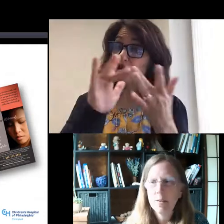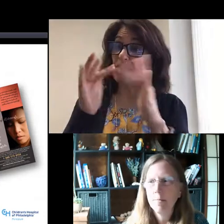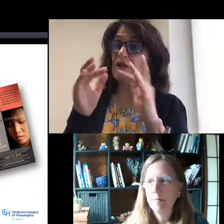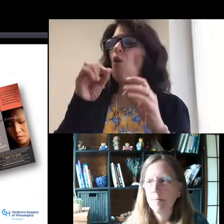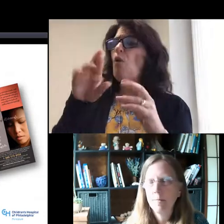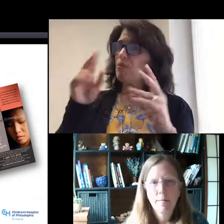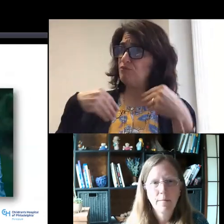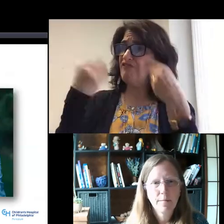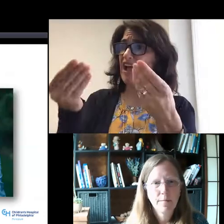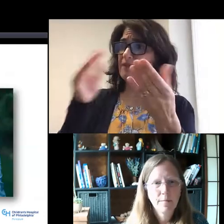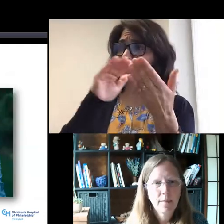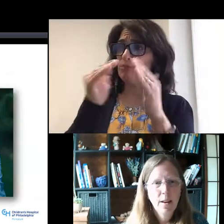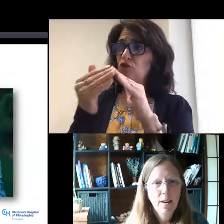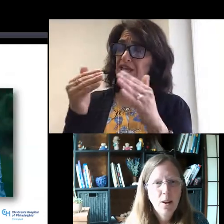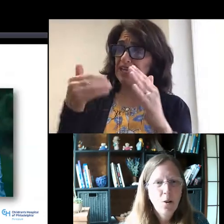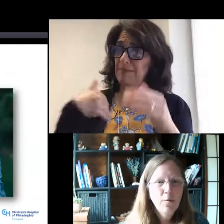members.